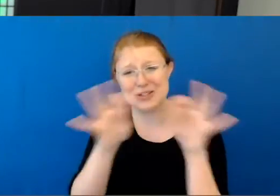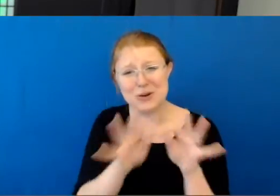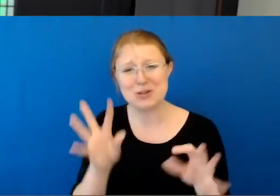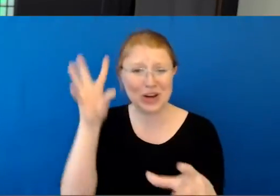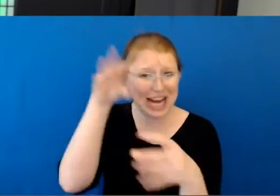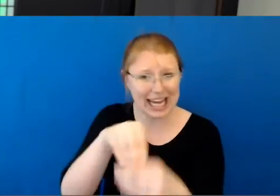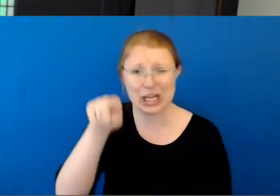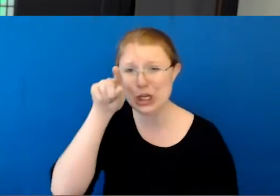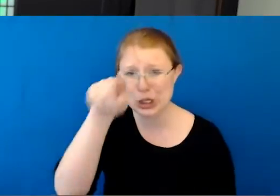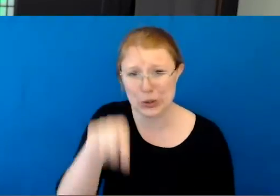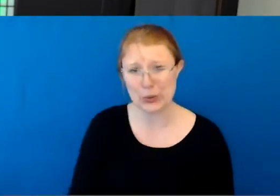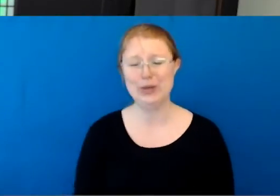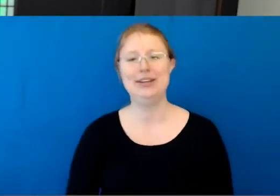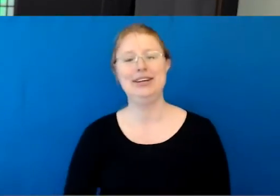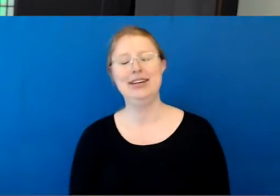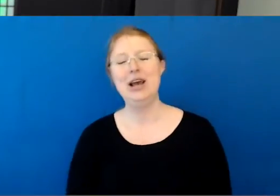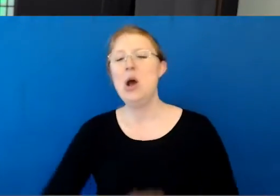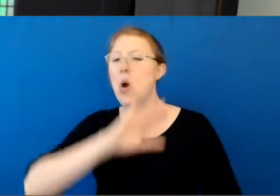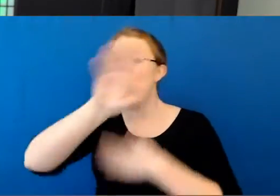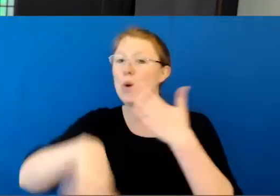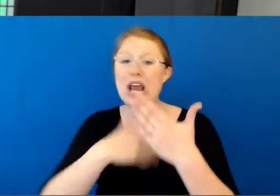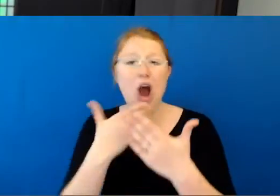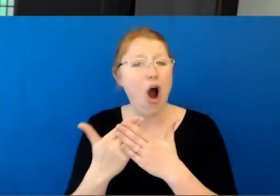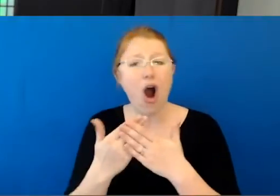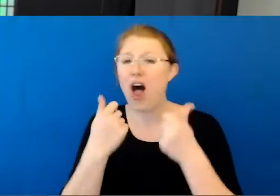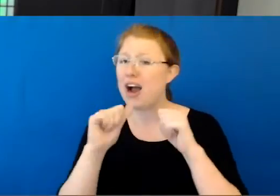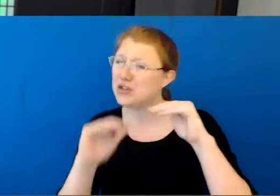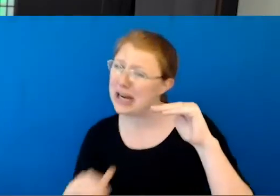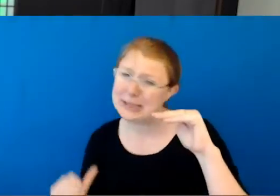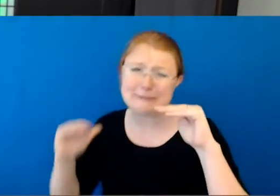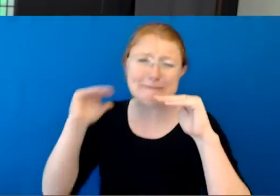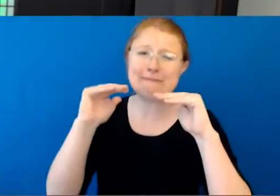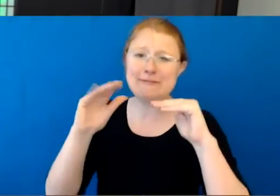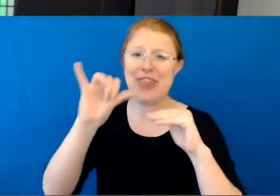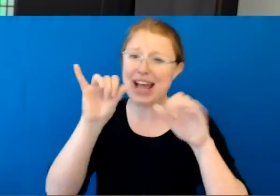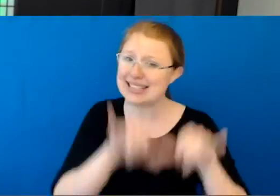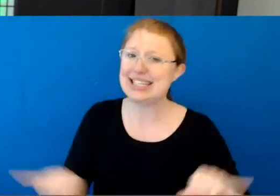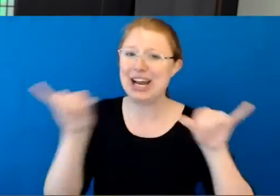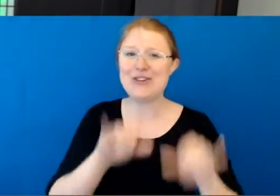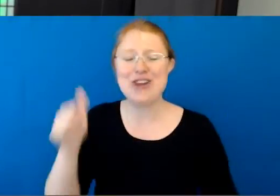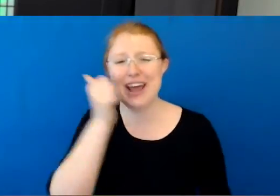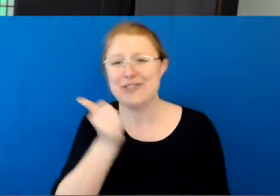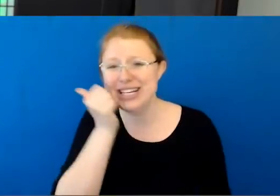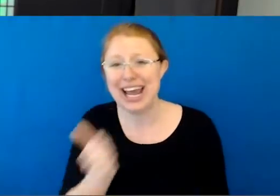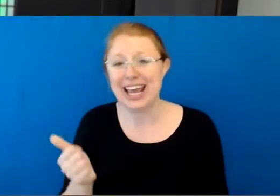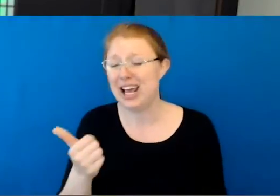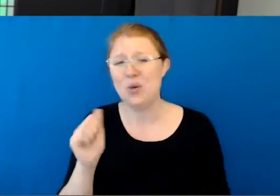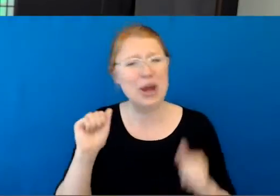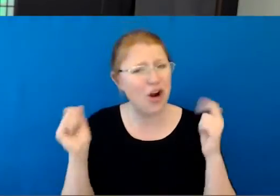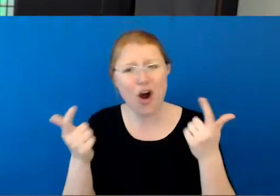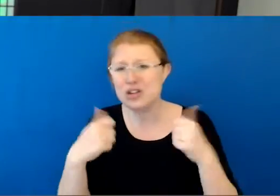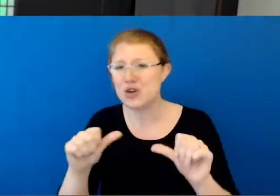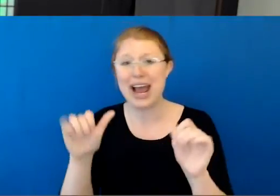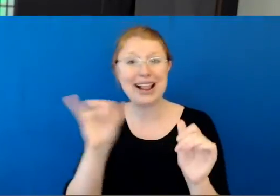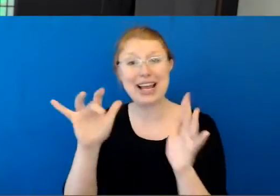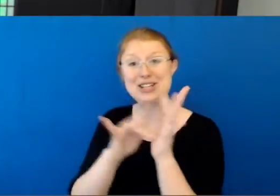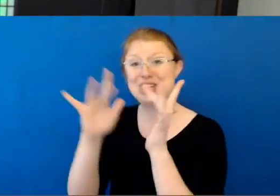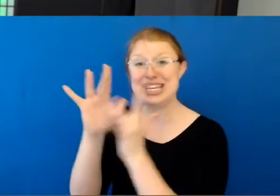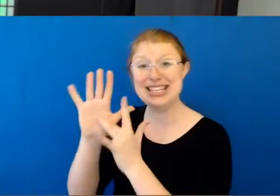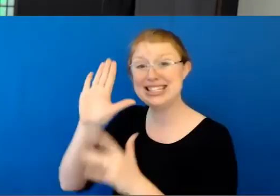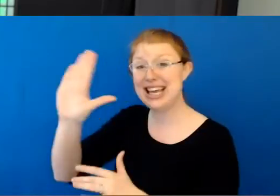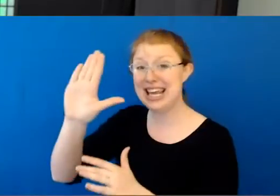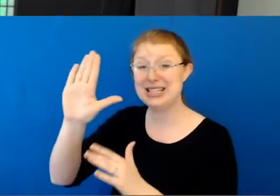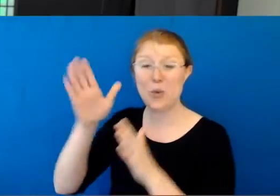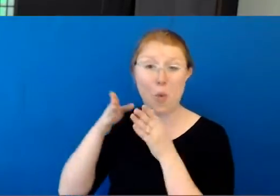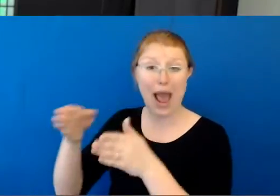that Scripture at you, woman, mom, wife, young woman, and says, I see a Proverbs 31 woman in